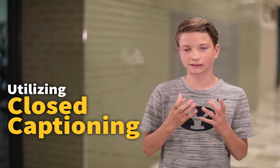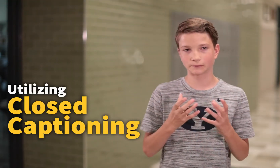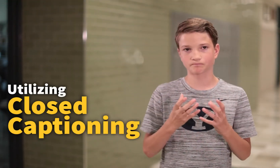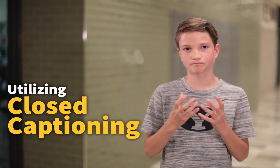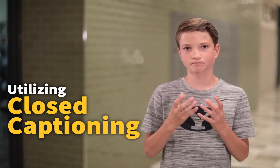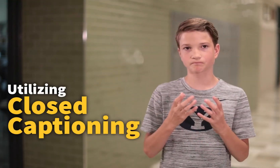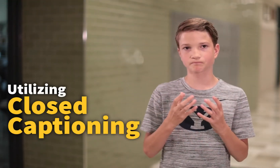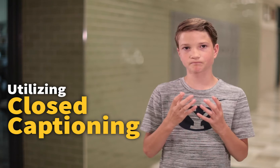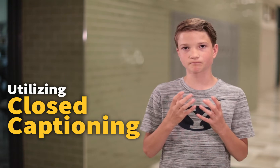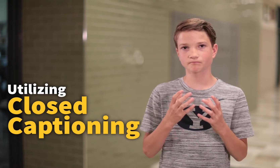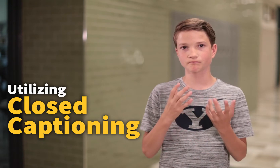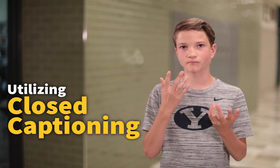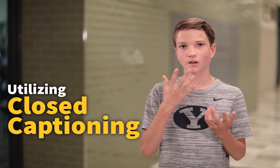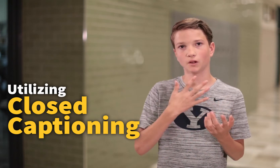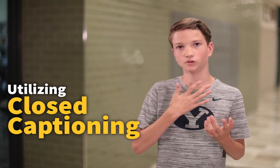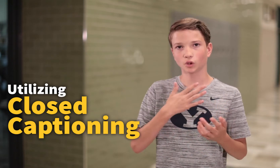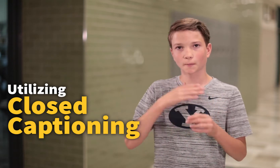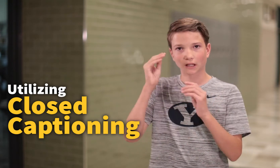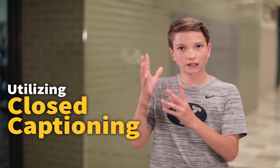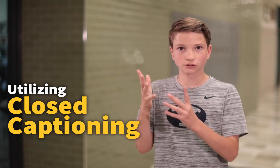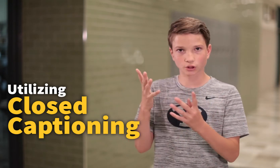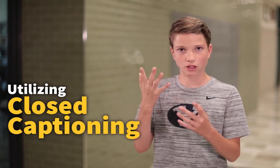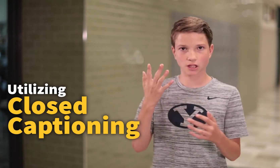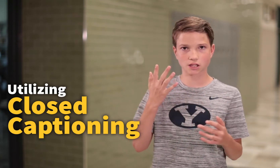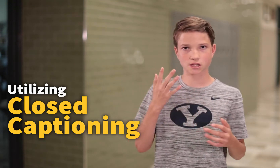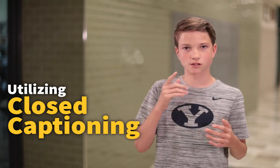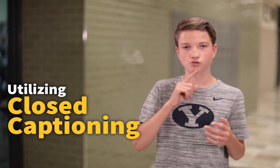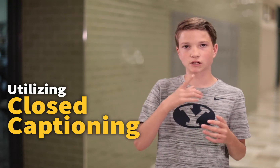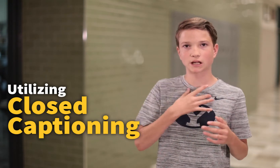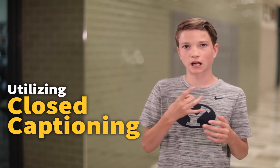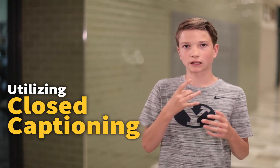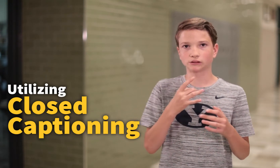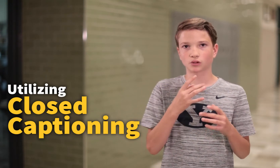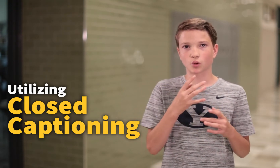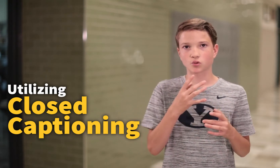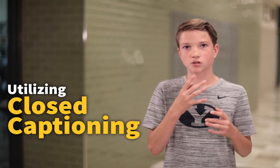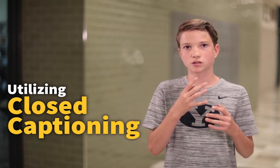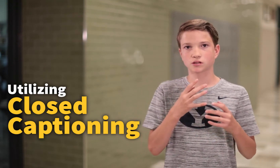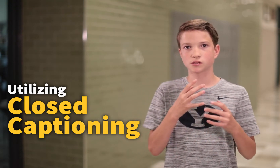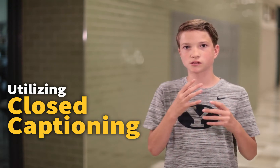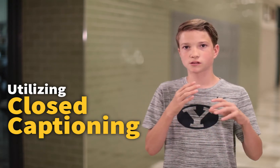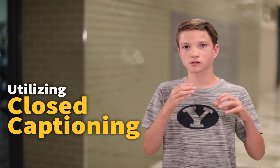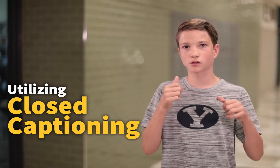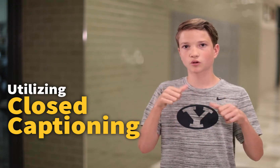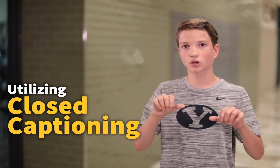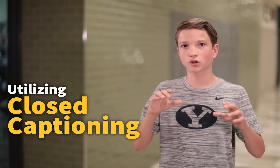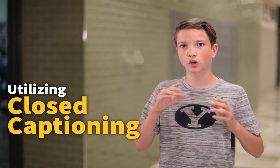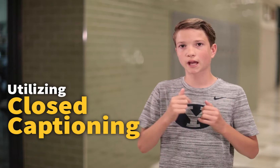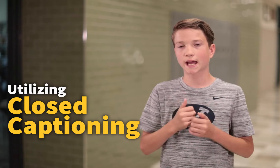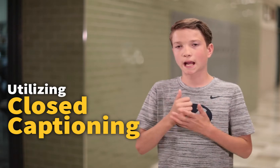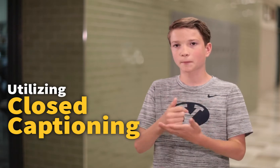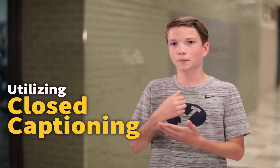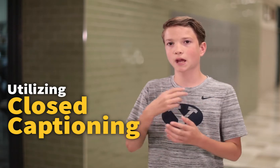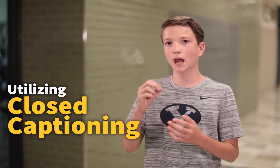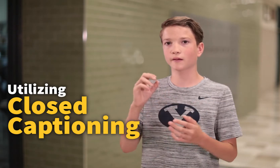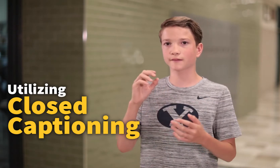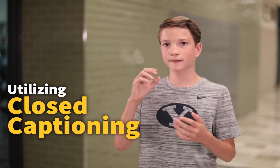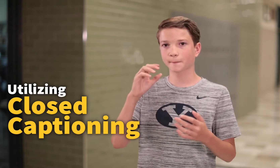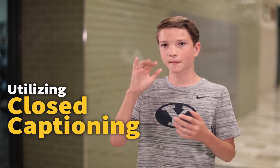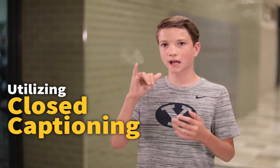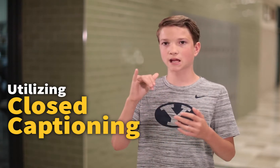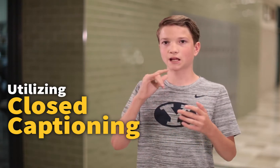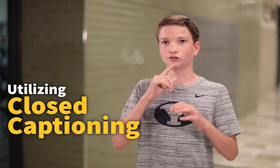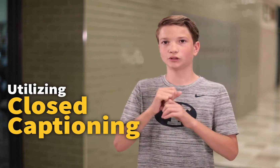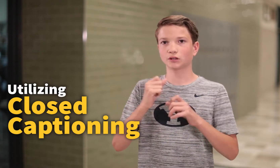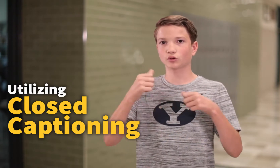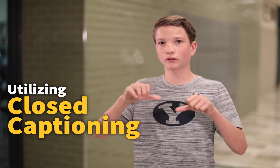As far as closed captioning, I had a history teacher who was very helpful and would try to